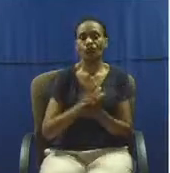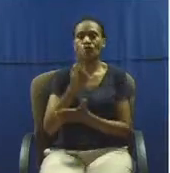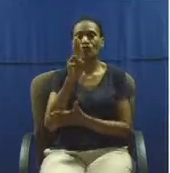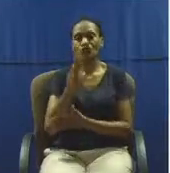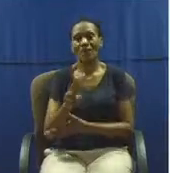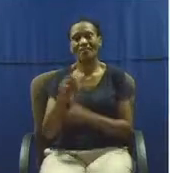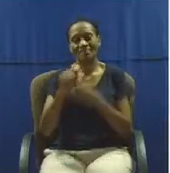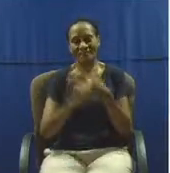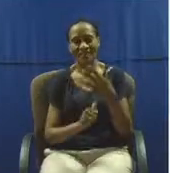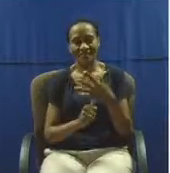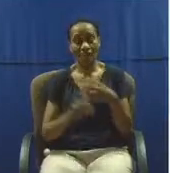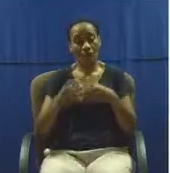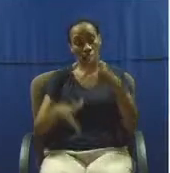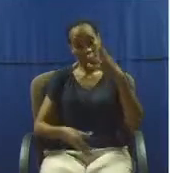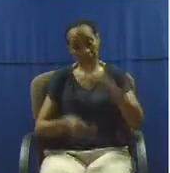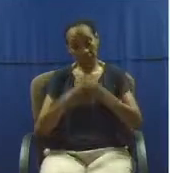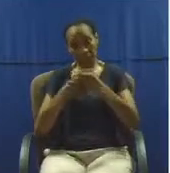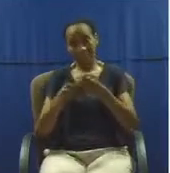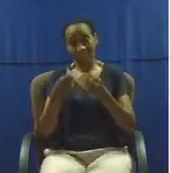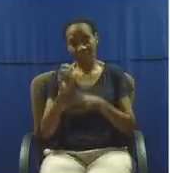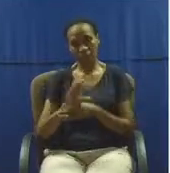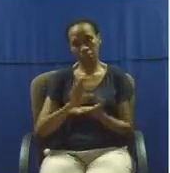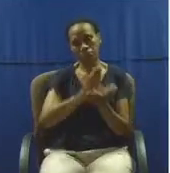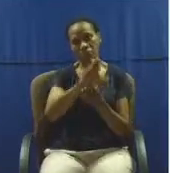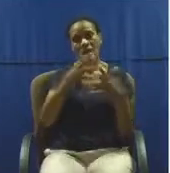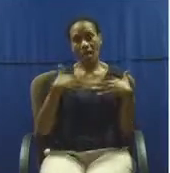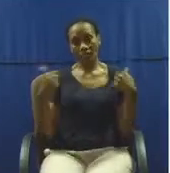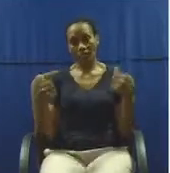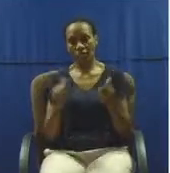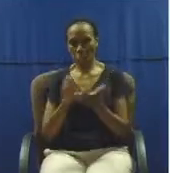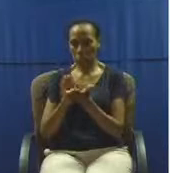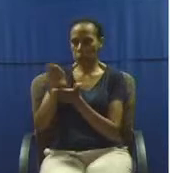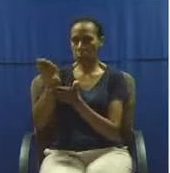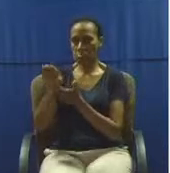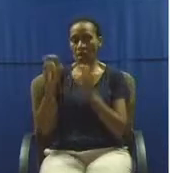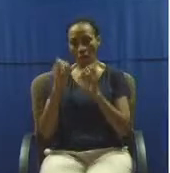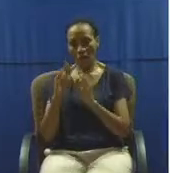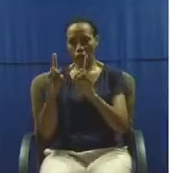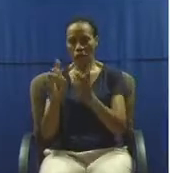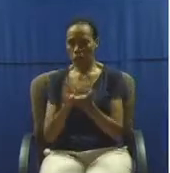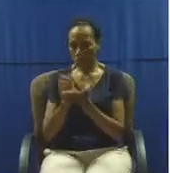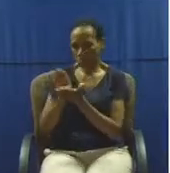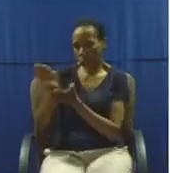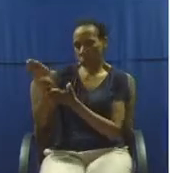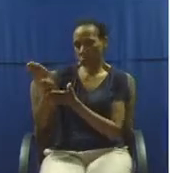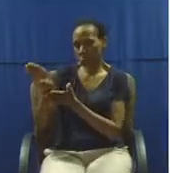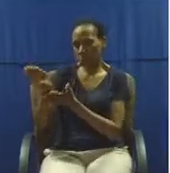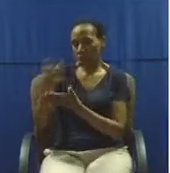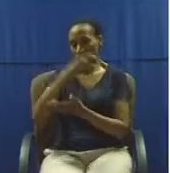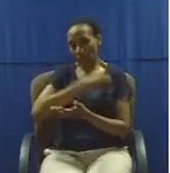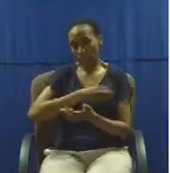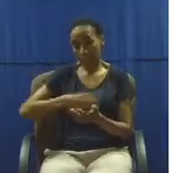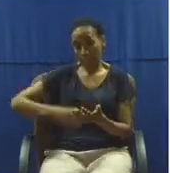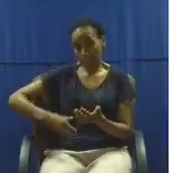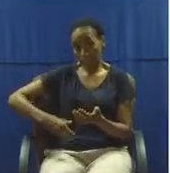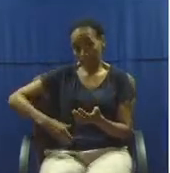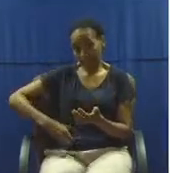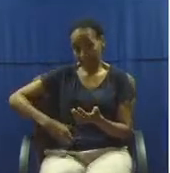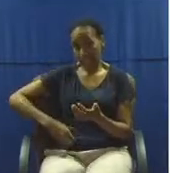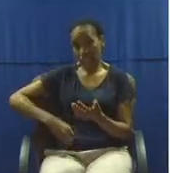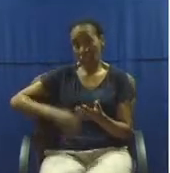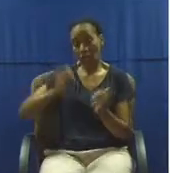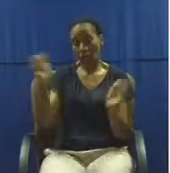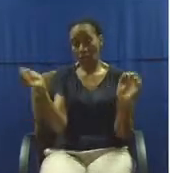with additional funding for health, education, as well as the presidential employment